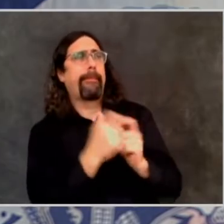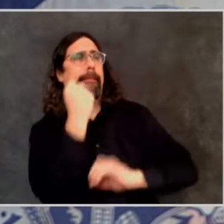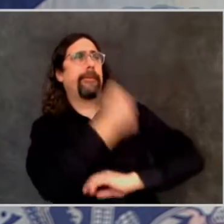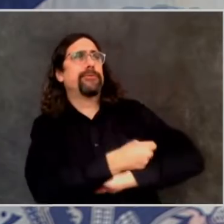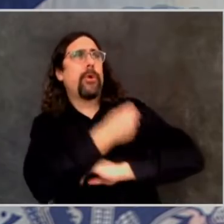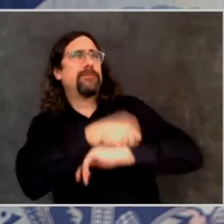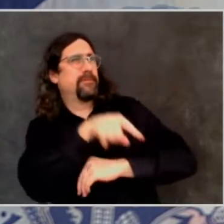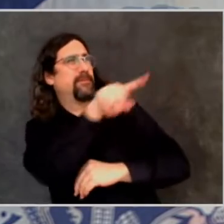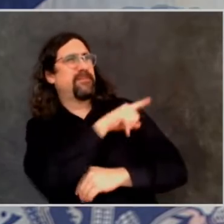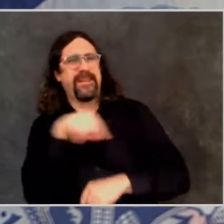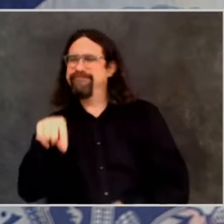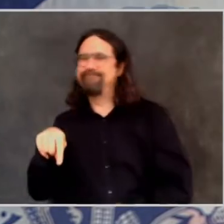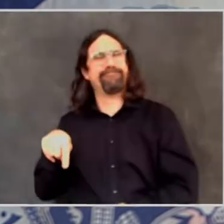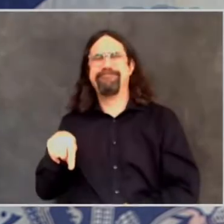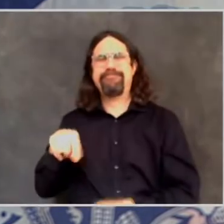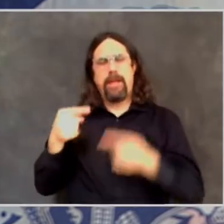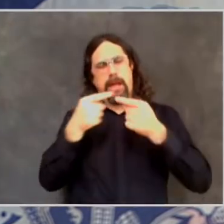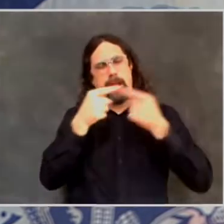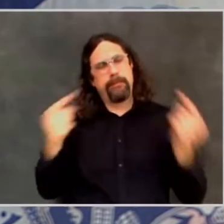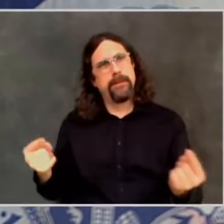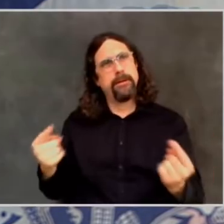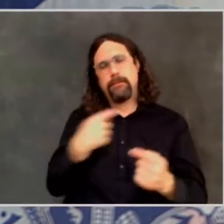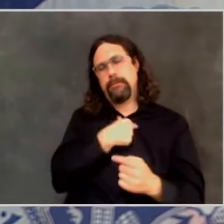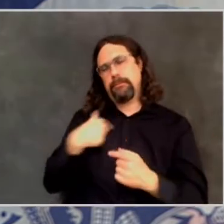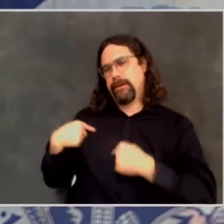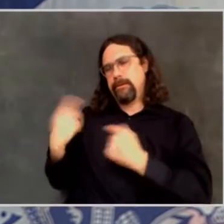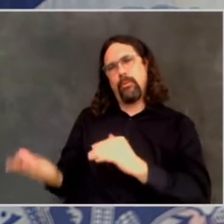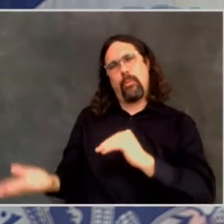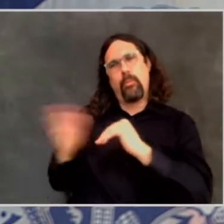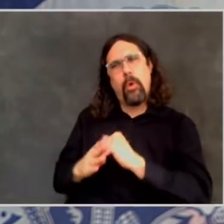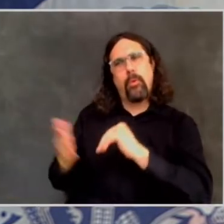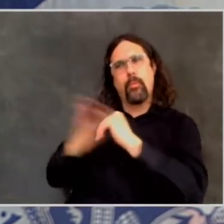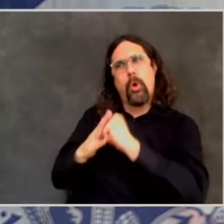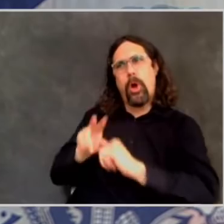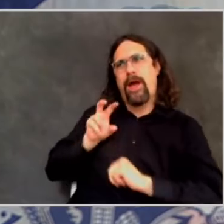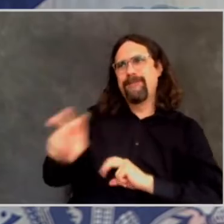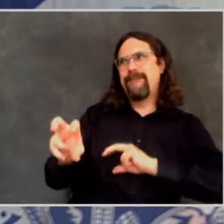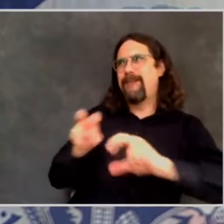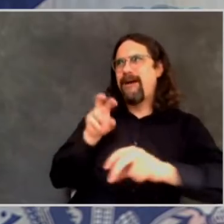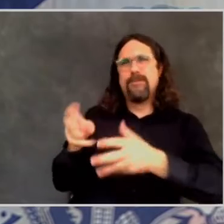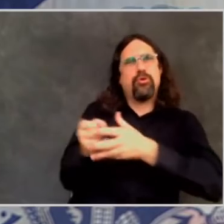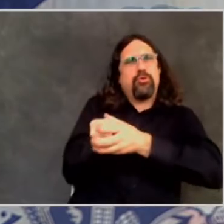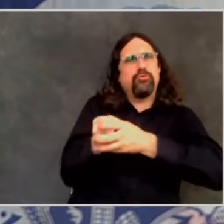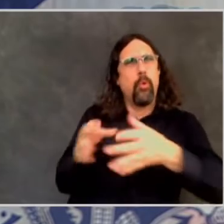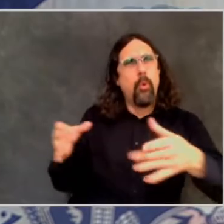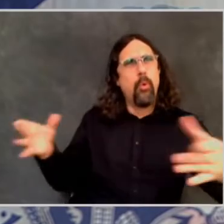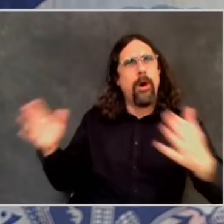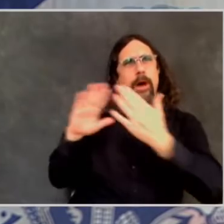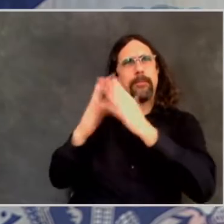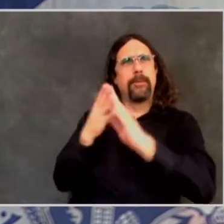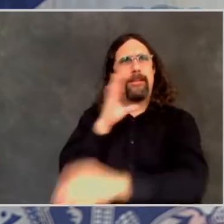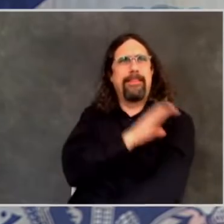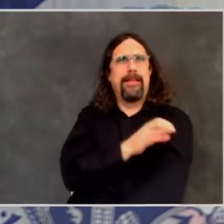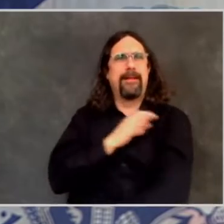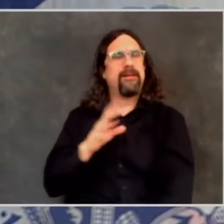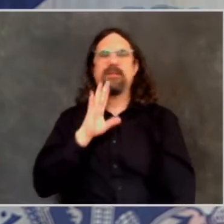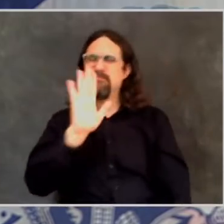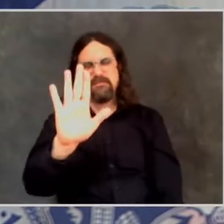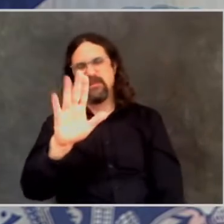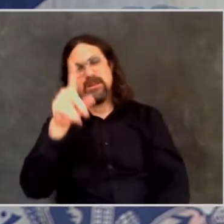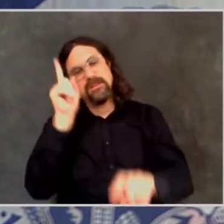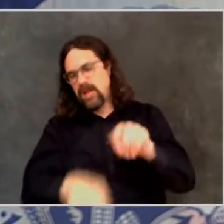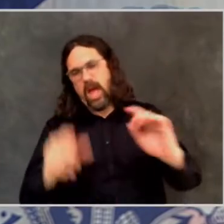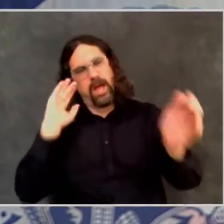capacity. It's just a real profound difference, and something New Yorkers should, even in the middle of this crisis, should be proud of, that we've